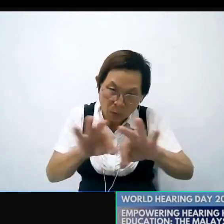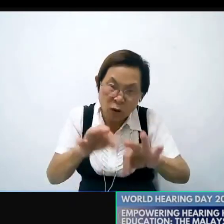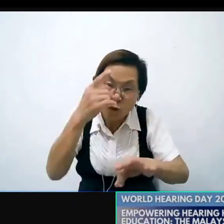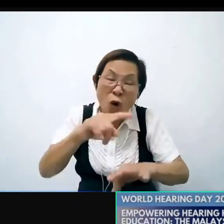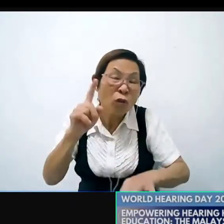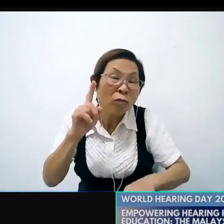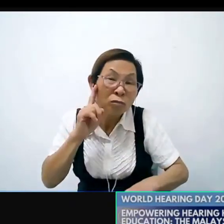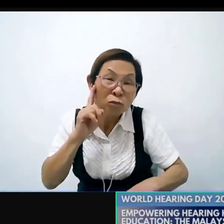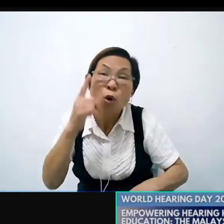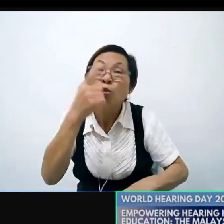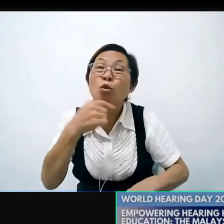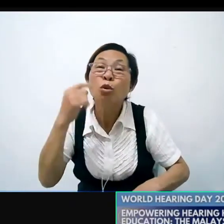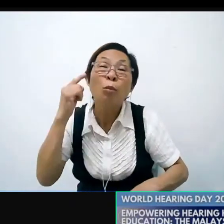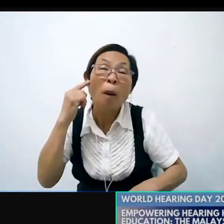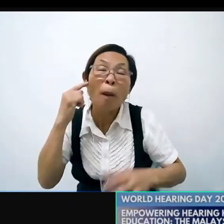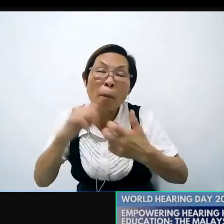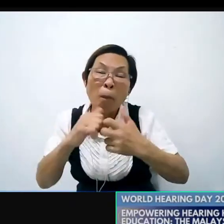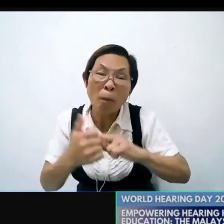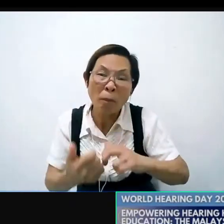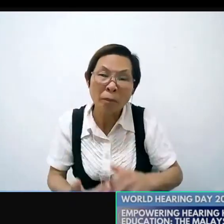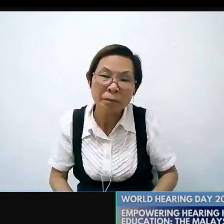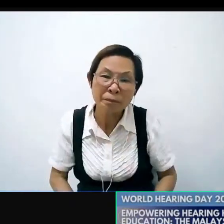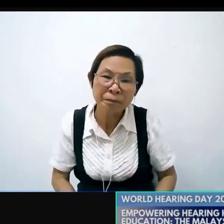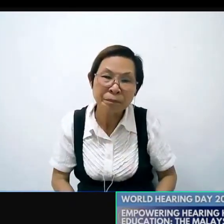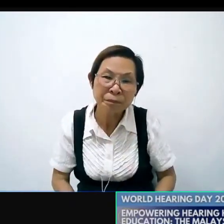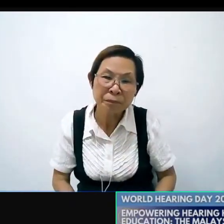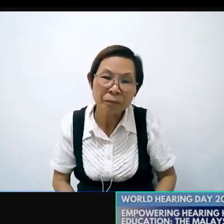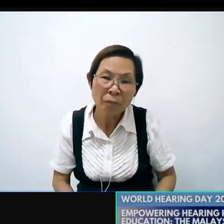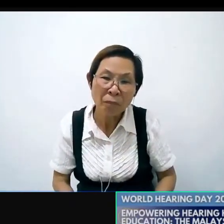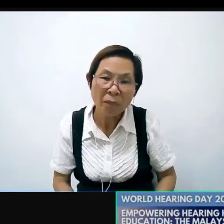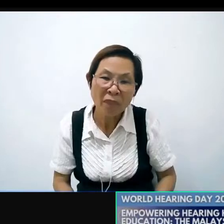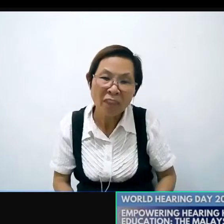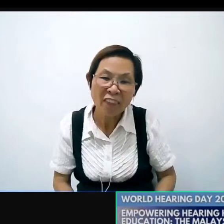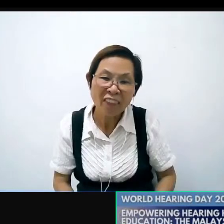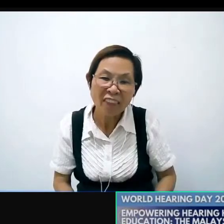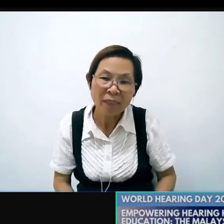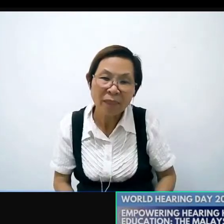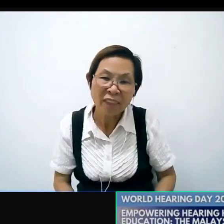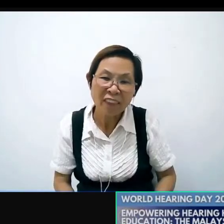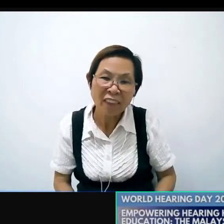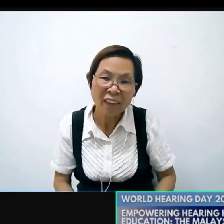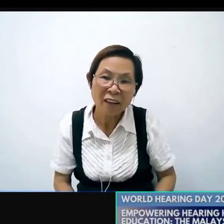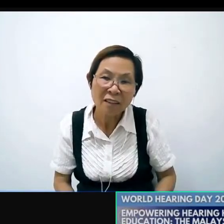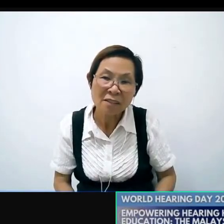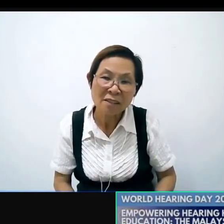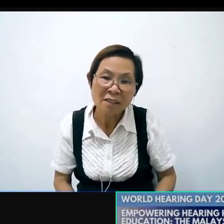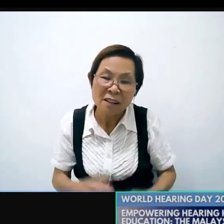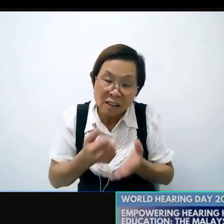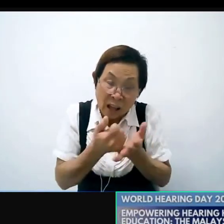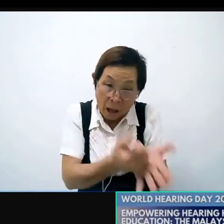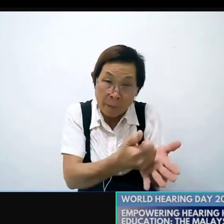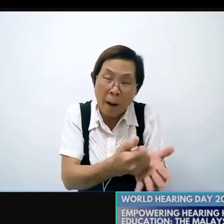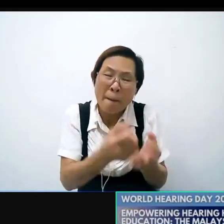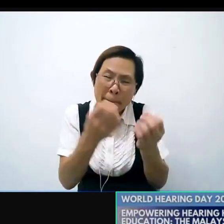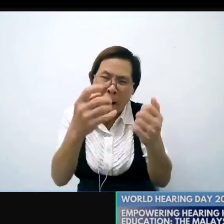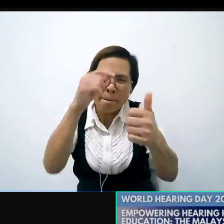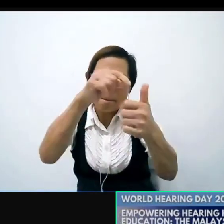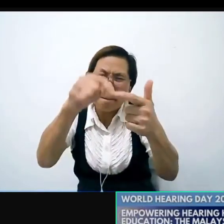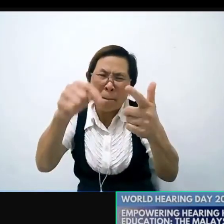example, those with the visual lightnings, everything at the school. So to help them, there are many